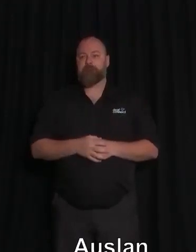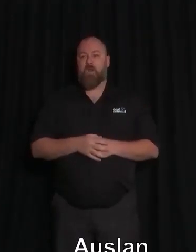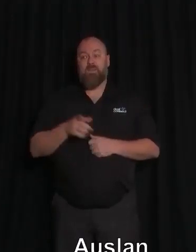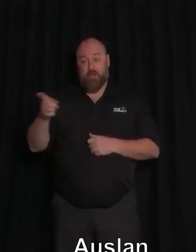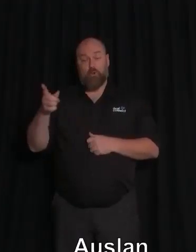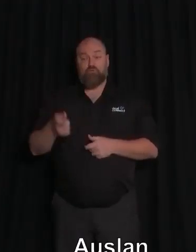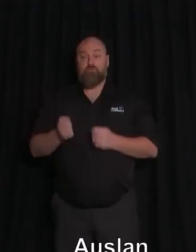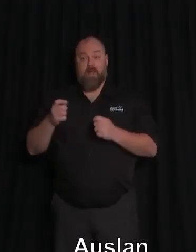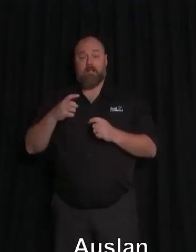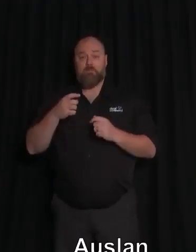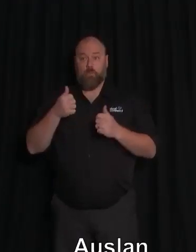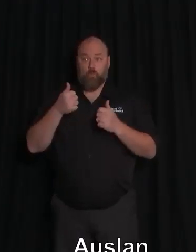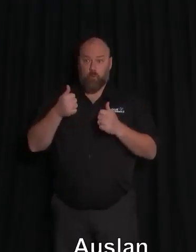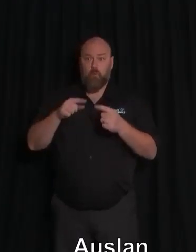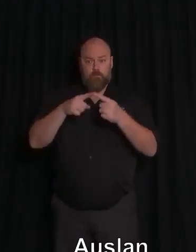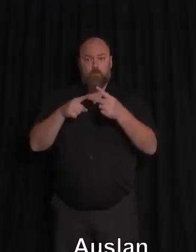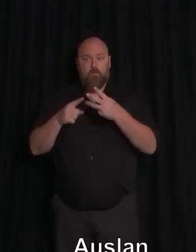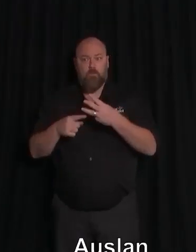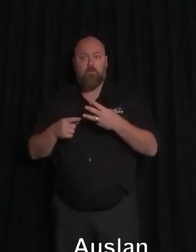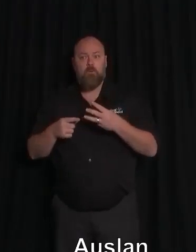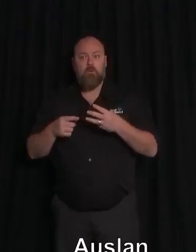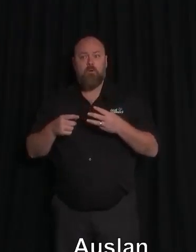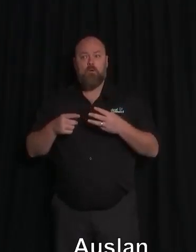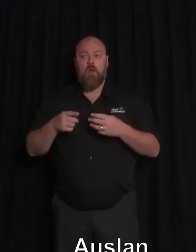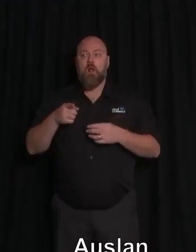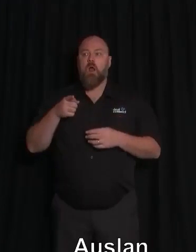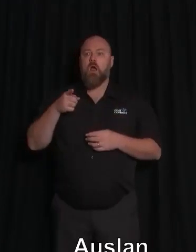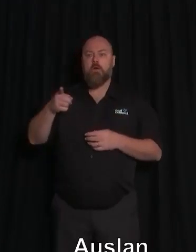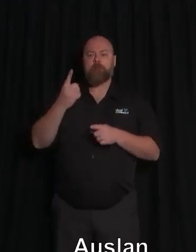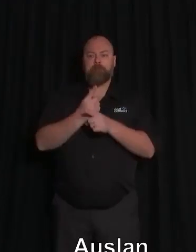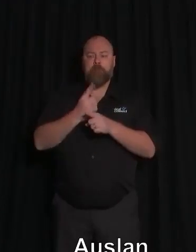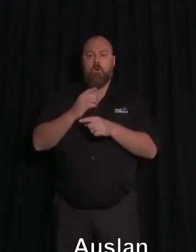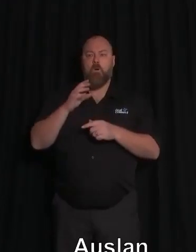issues. You know, the notion that the